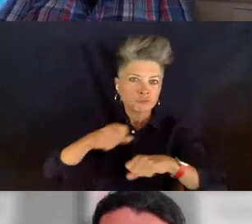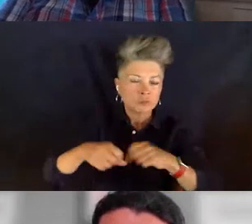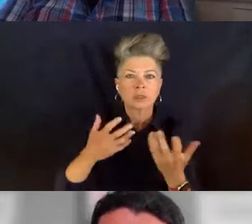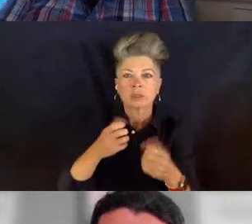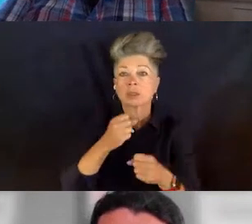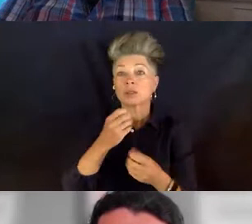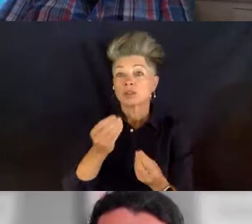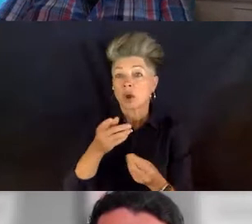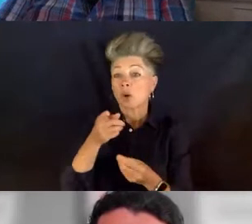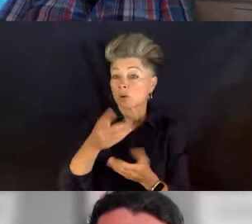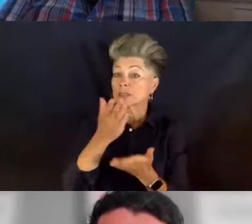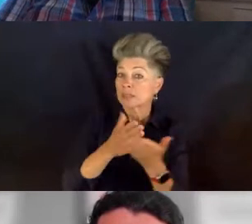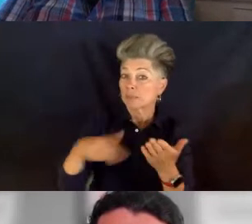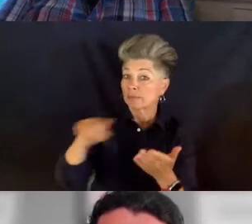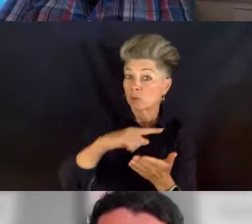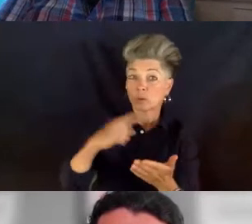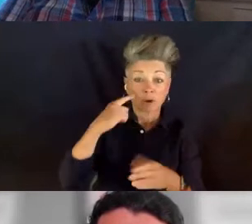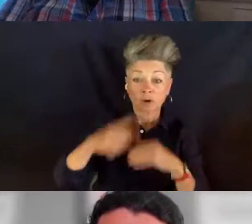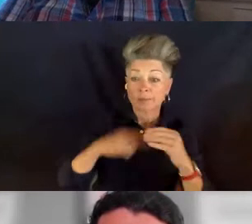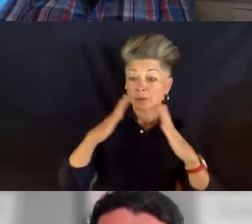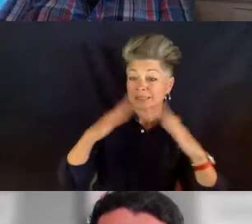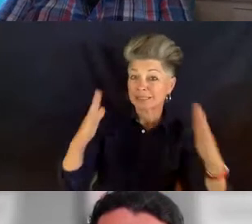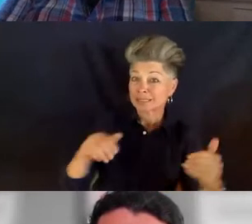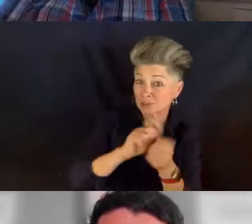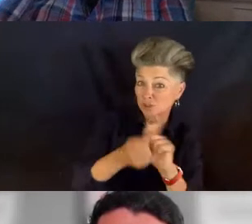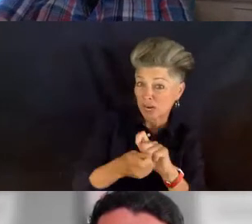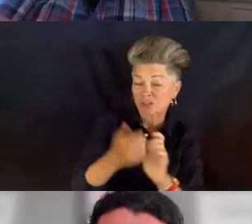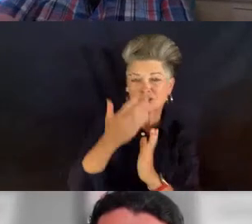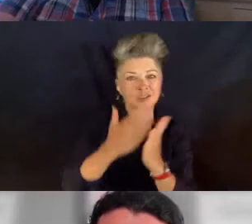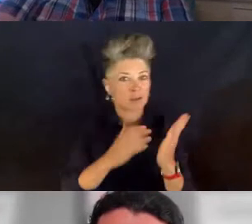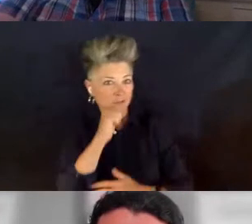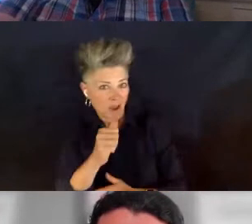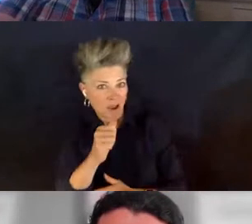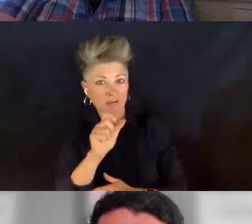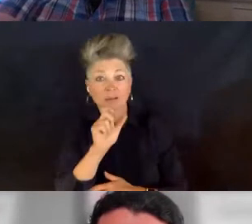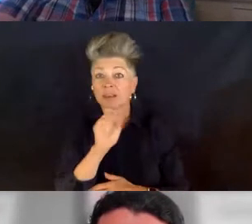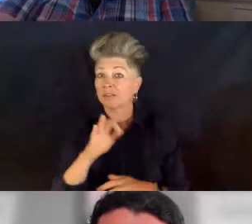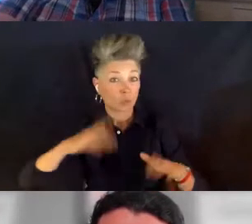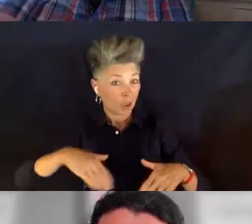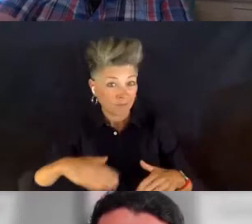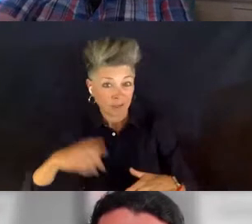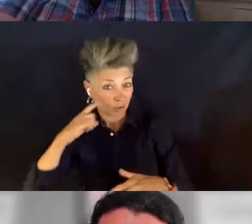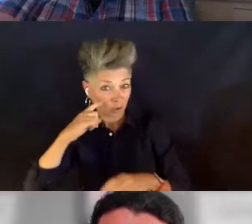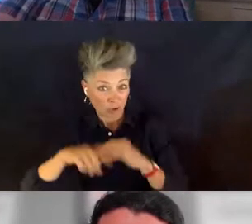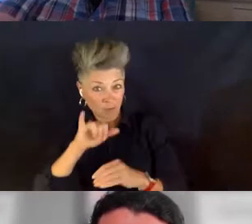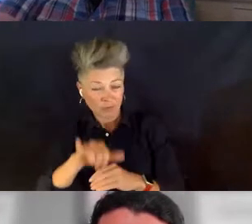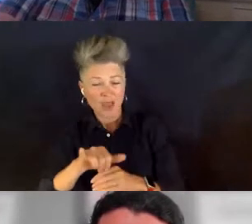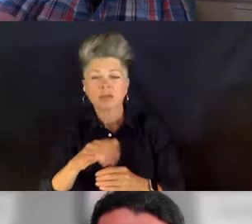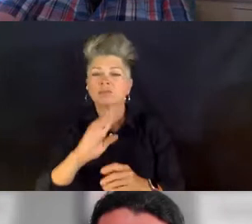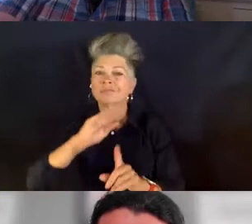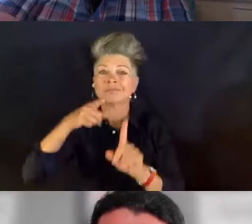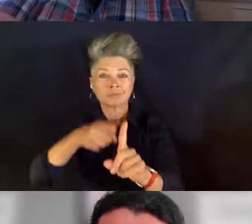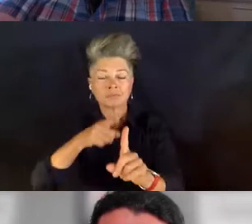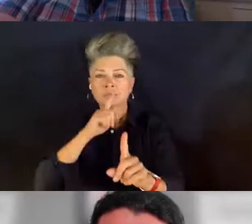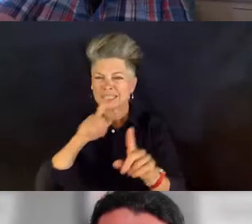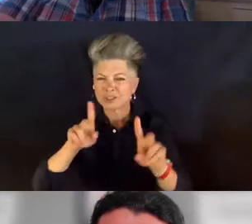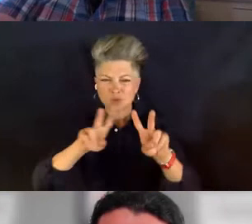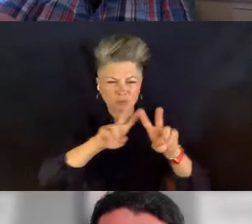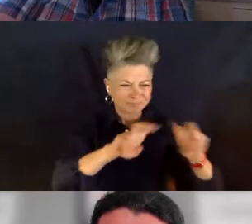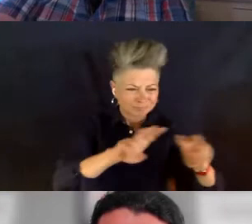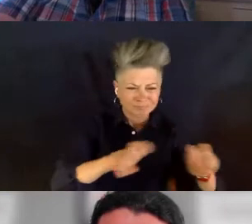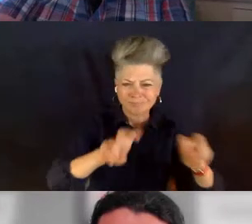change, some of us haven't. But if you haven't heard about it, it's essentially a way of looking at all the functions